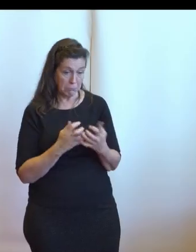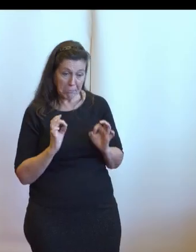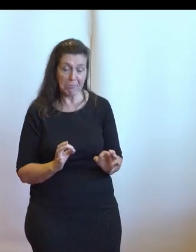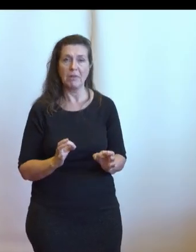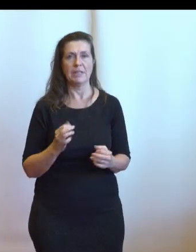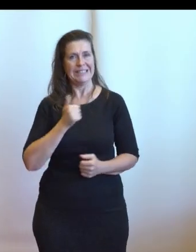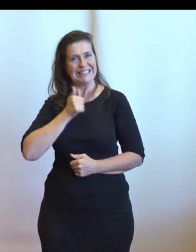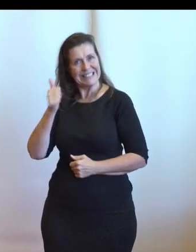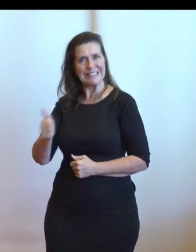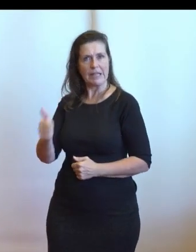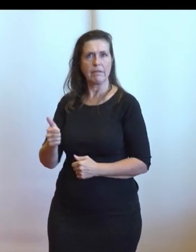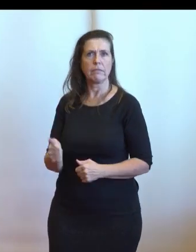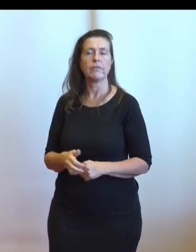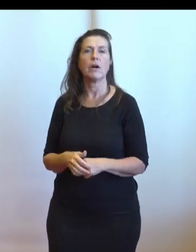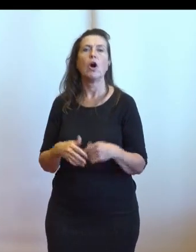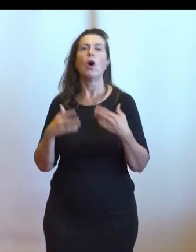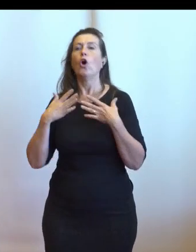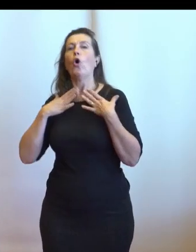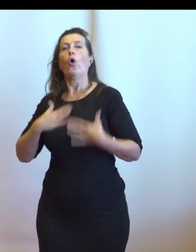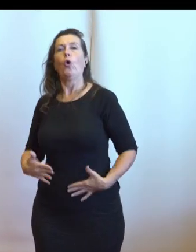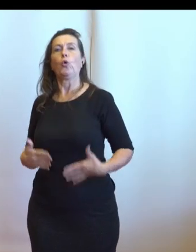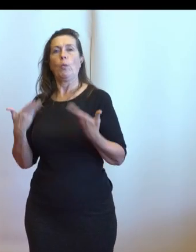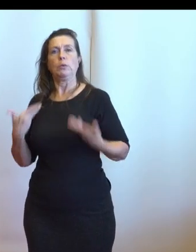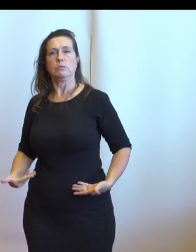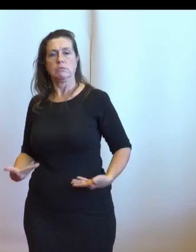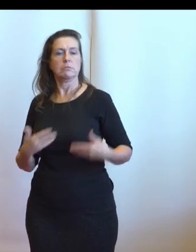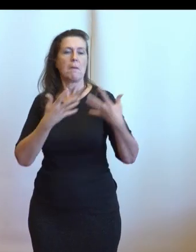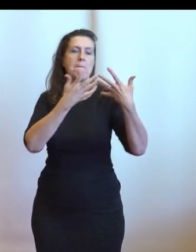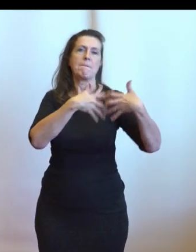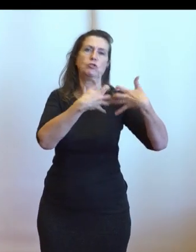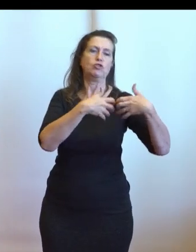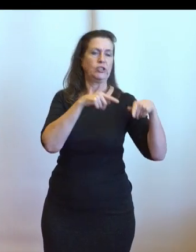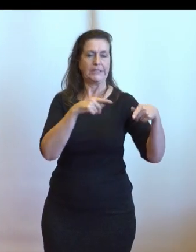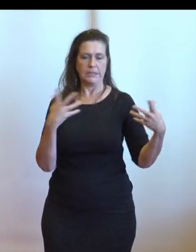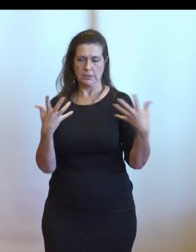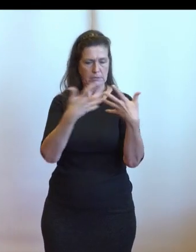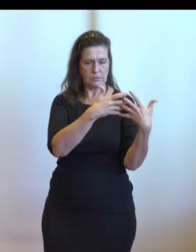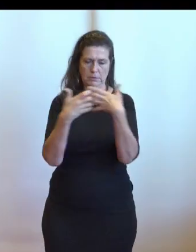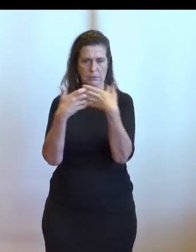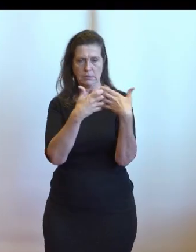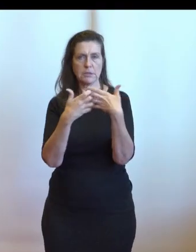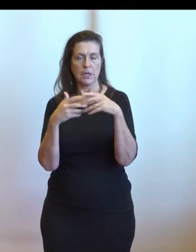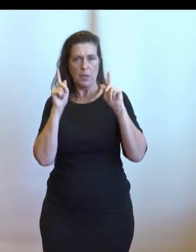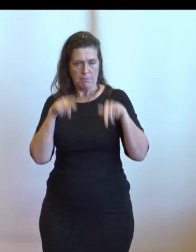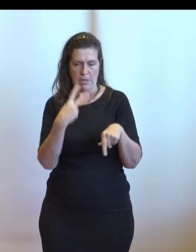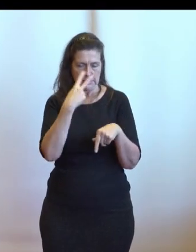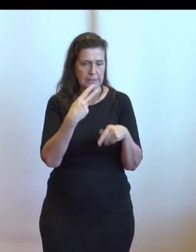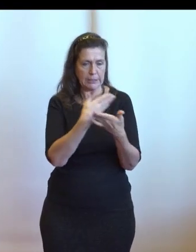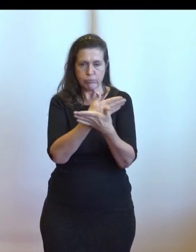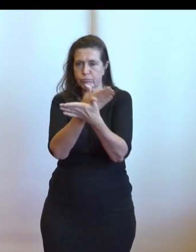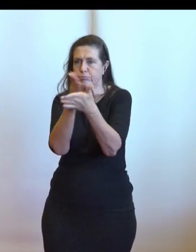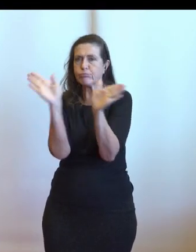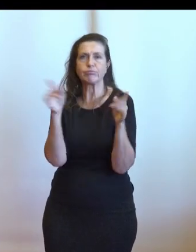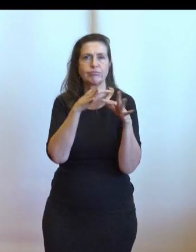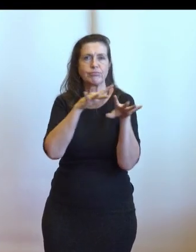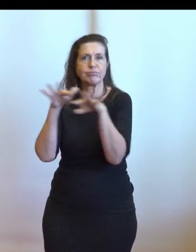at human-machine interaction across a wide range of different areas, and there are enormous potential